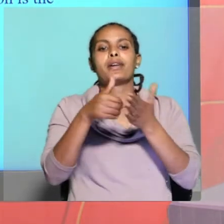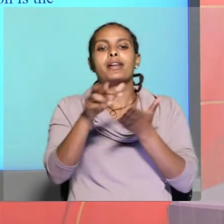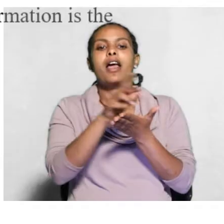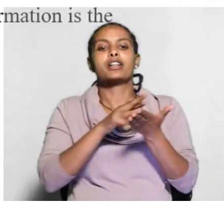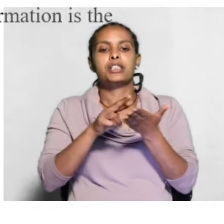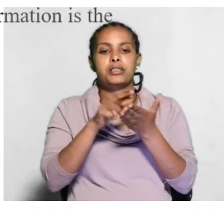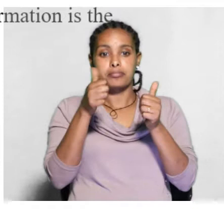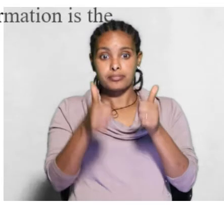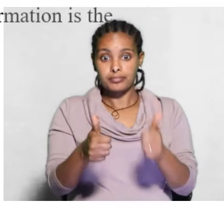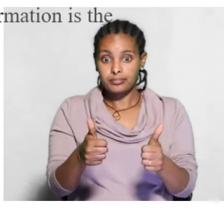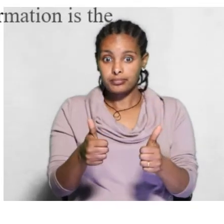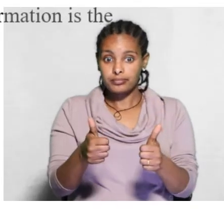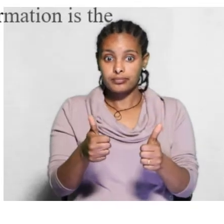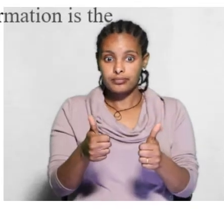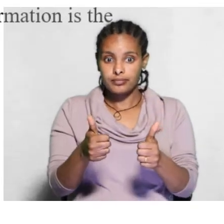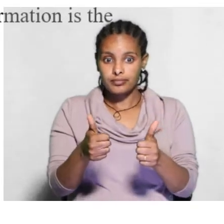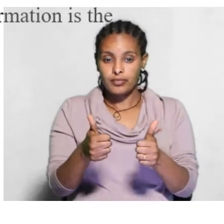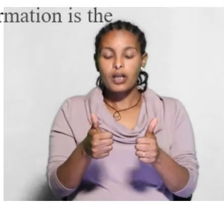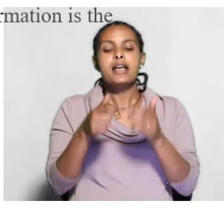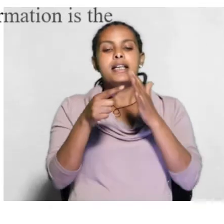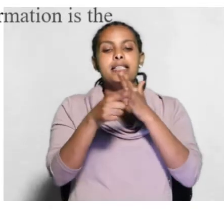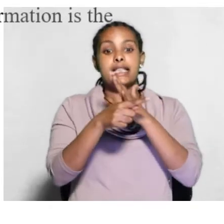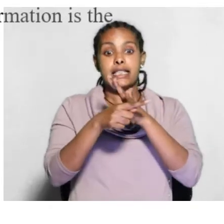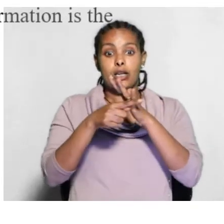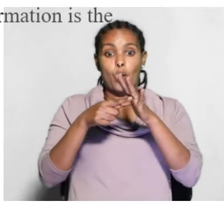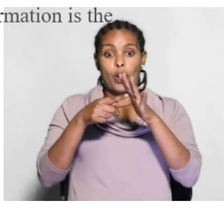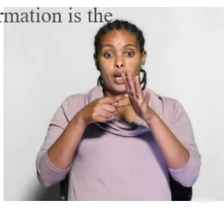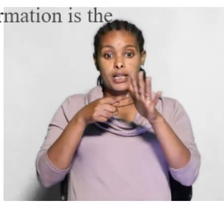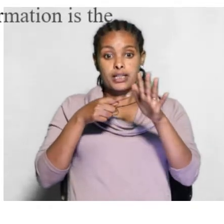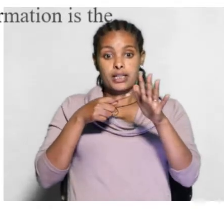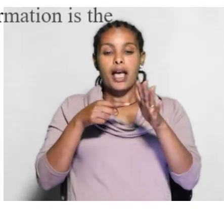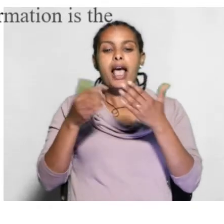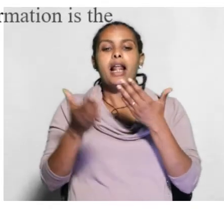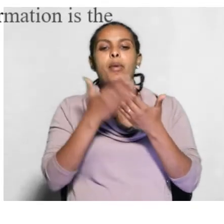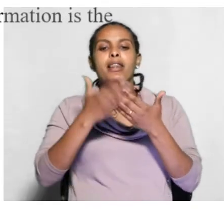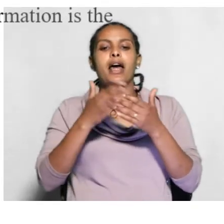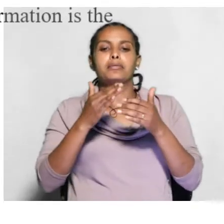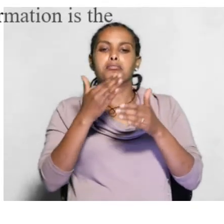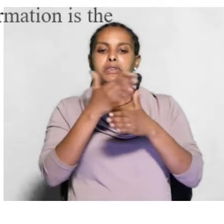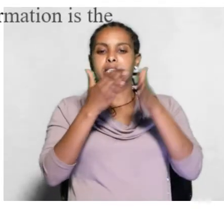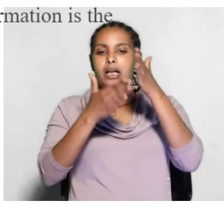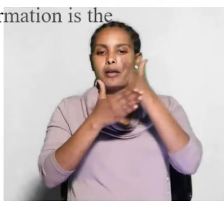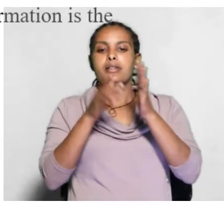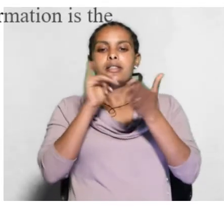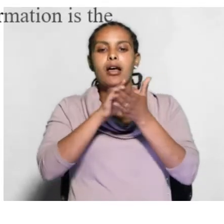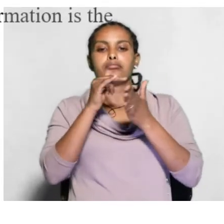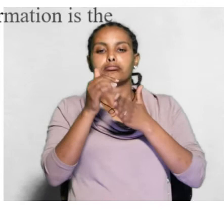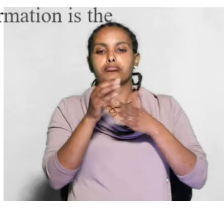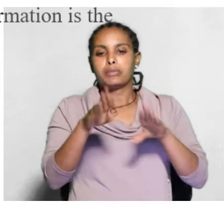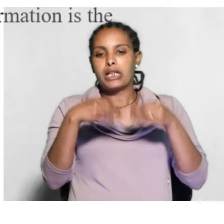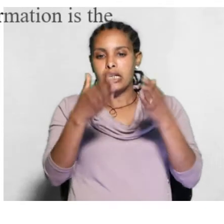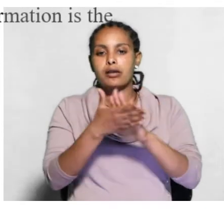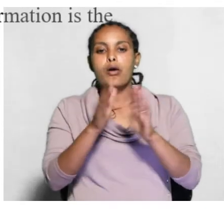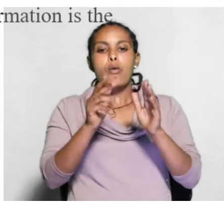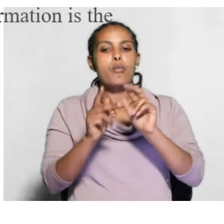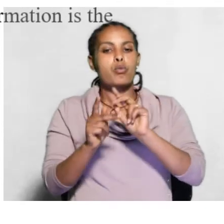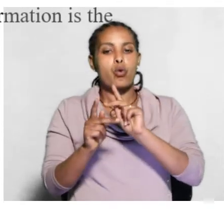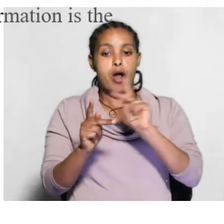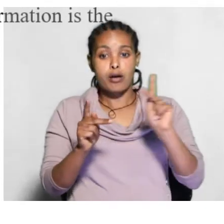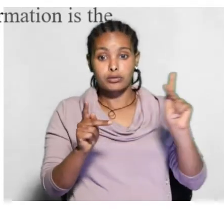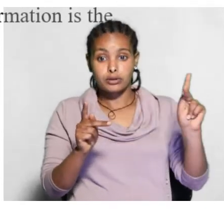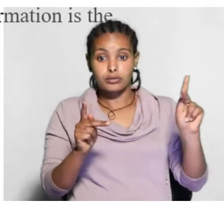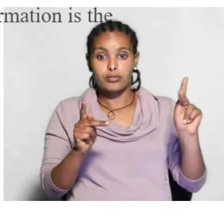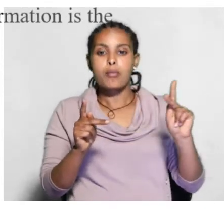reaction. The sequence of elementary steps that leads to product formation is the